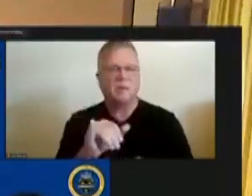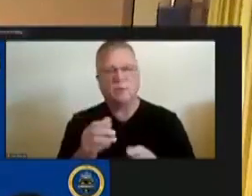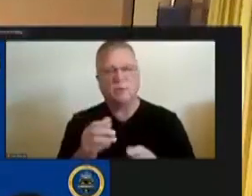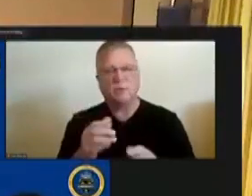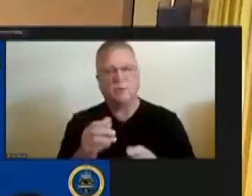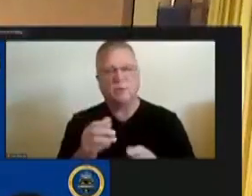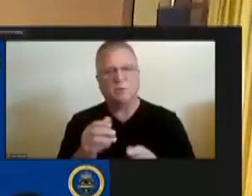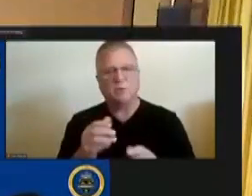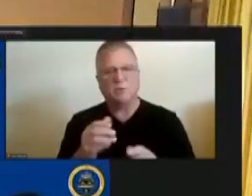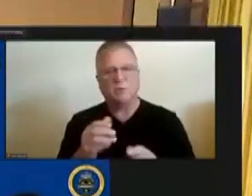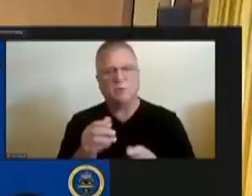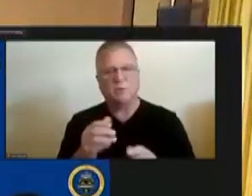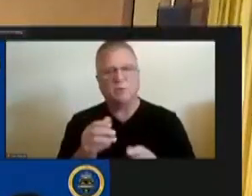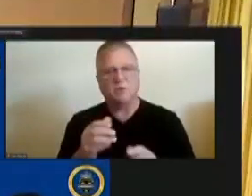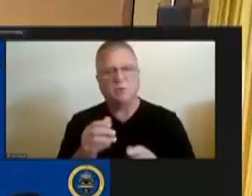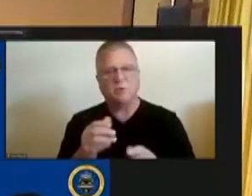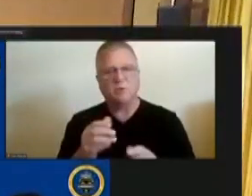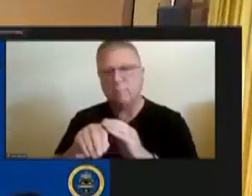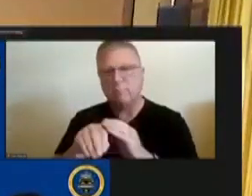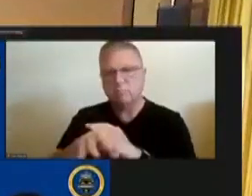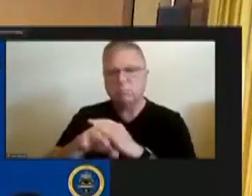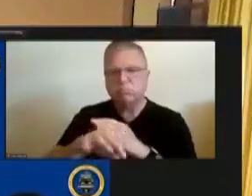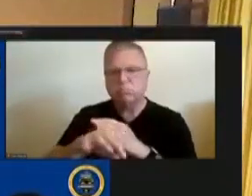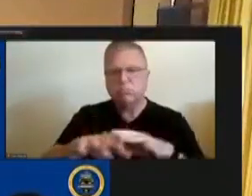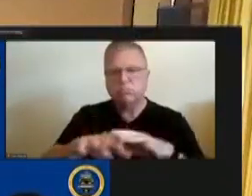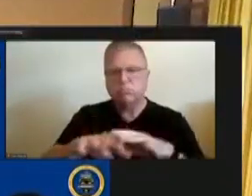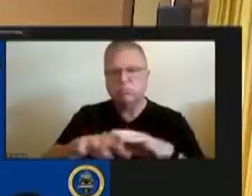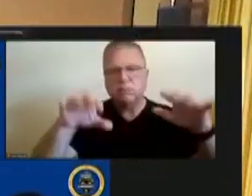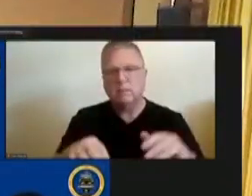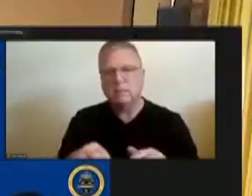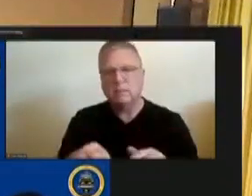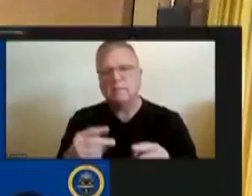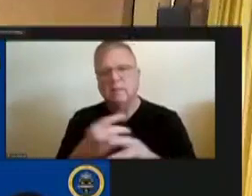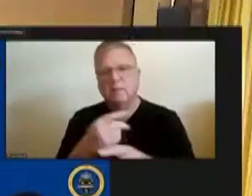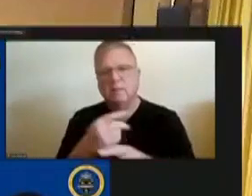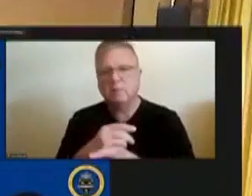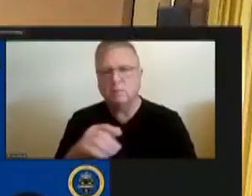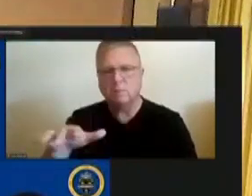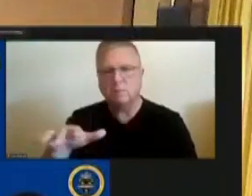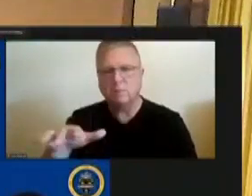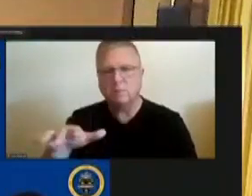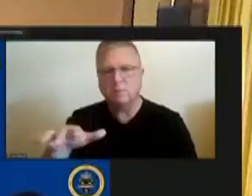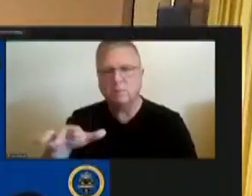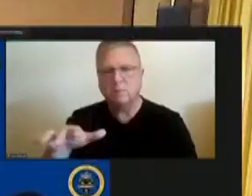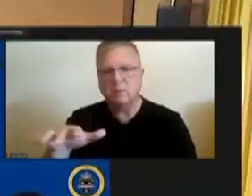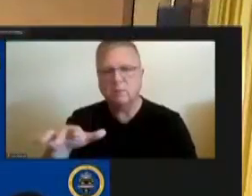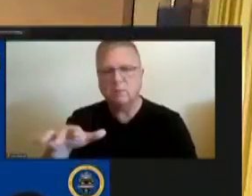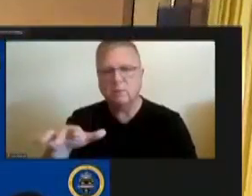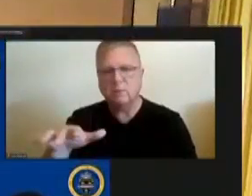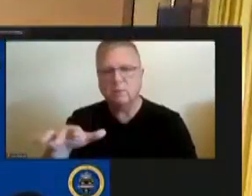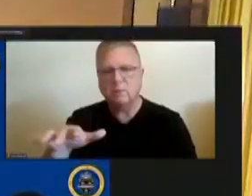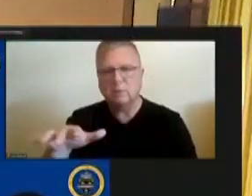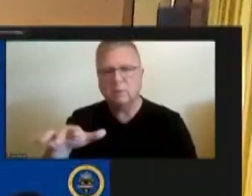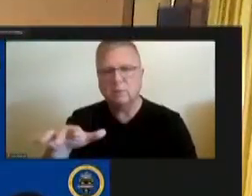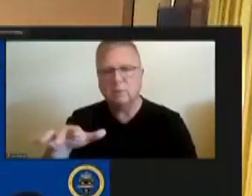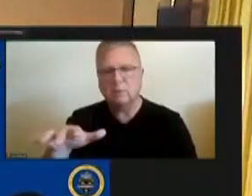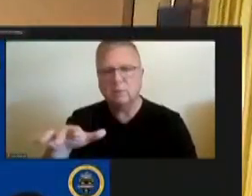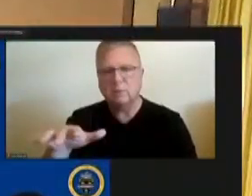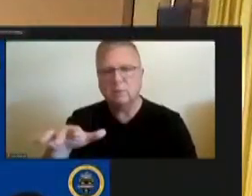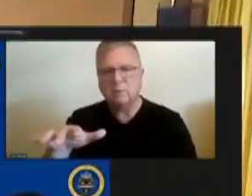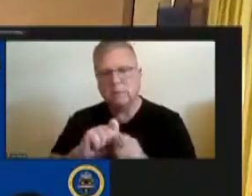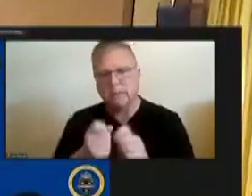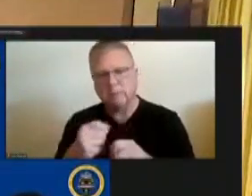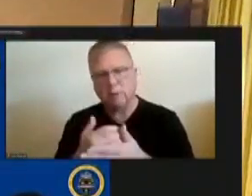vehicles, incentivizing greenhouse gas emissions and air pollution, and tearing our urban fabric at its seams. As our urban policy is informed by new understandings